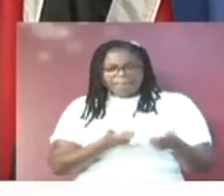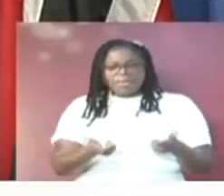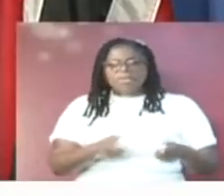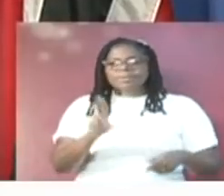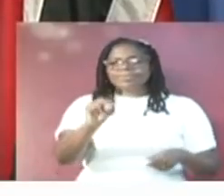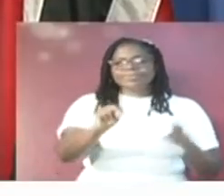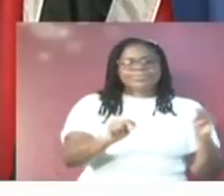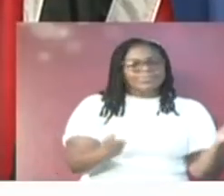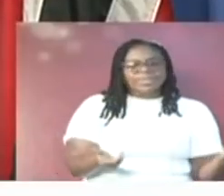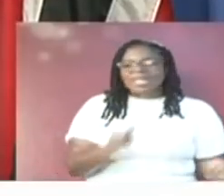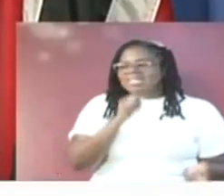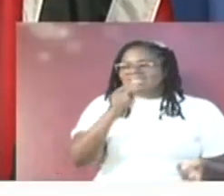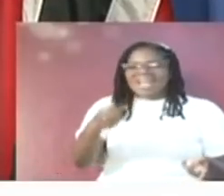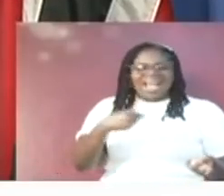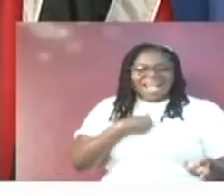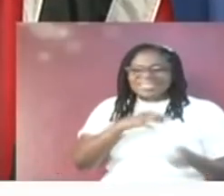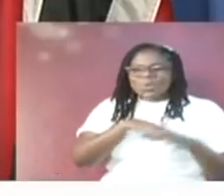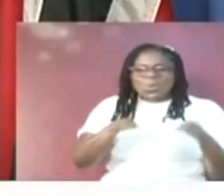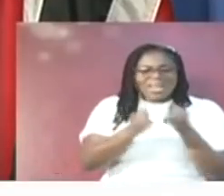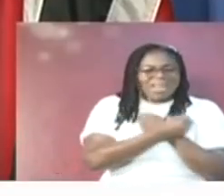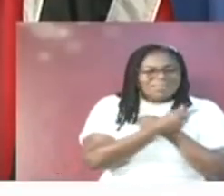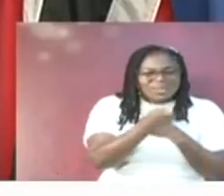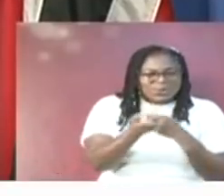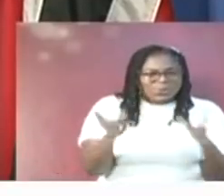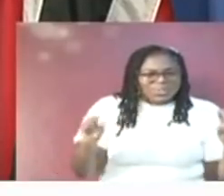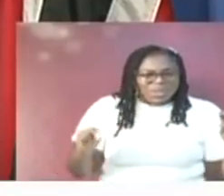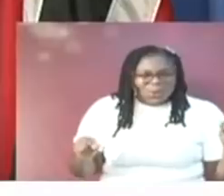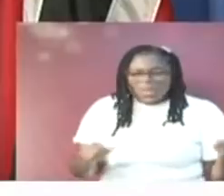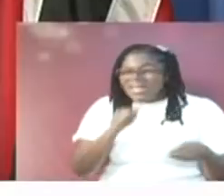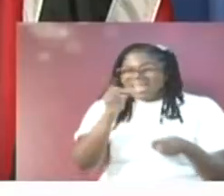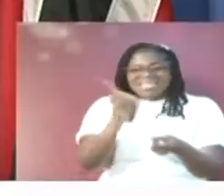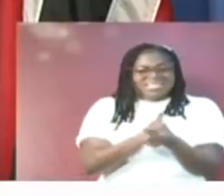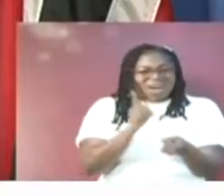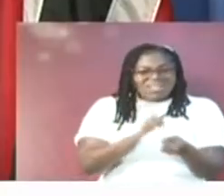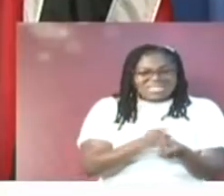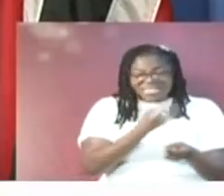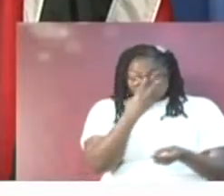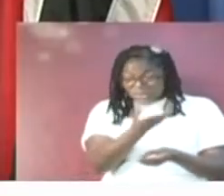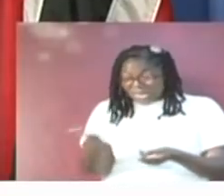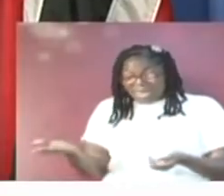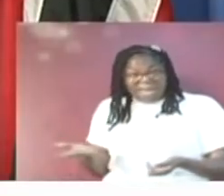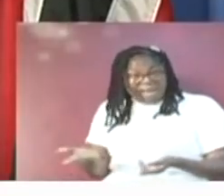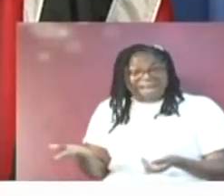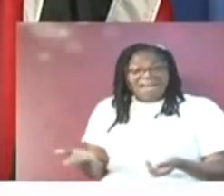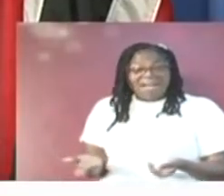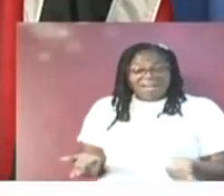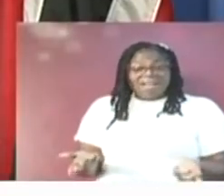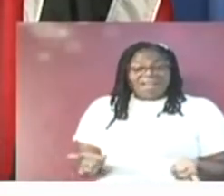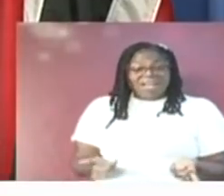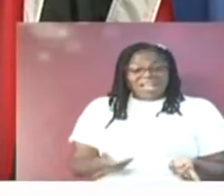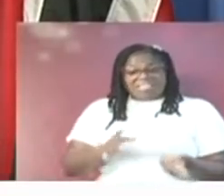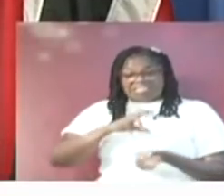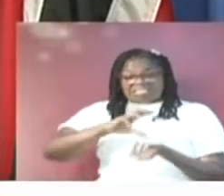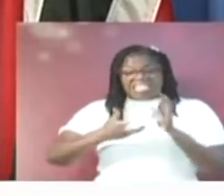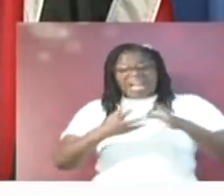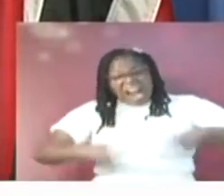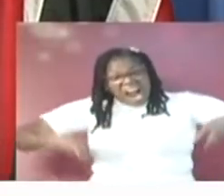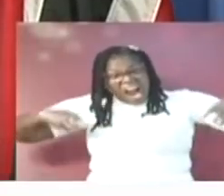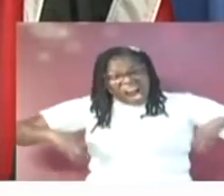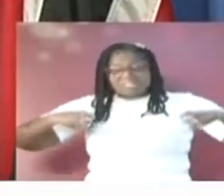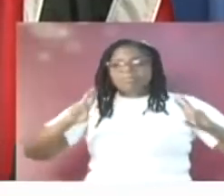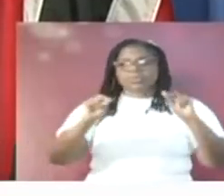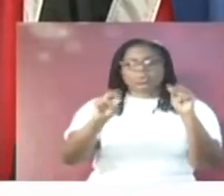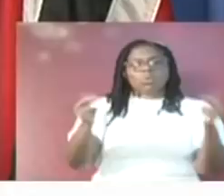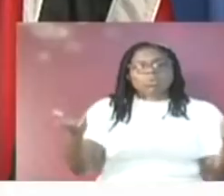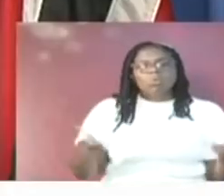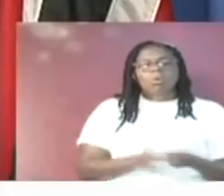doctors have become ogres. It is because being responsible for your well-being, this medicine is bitter,